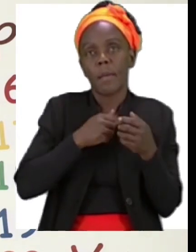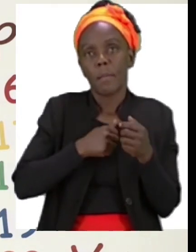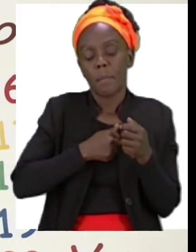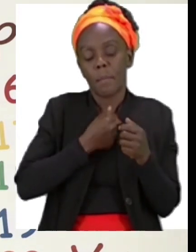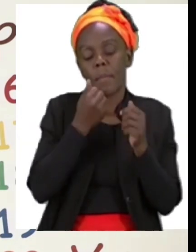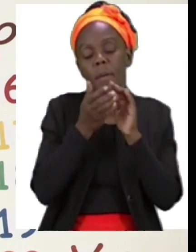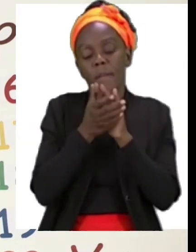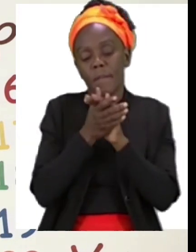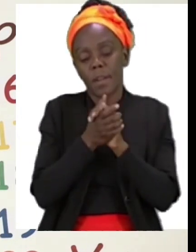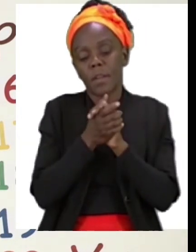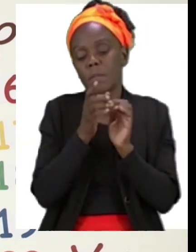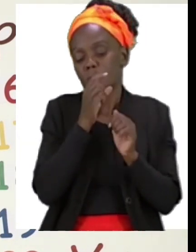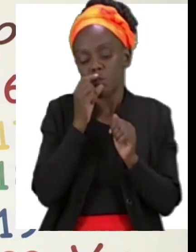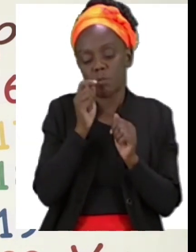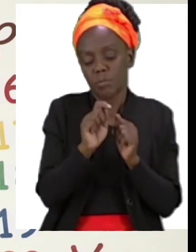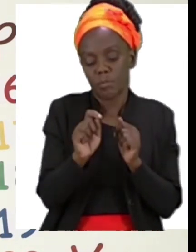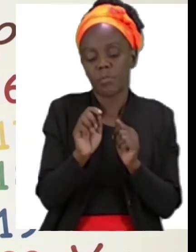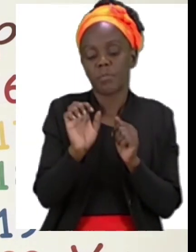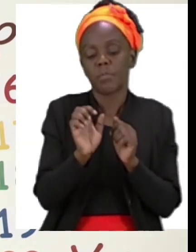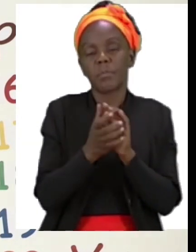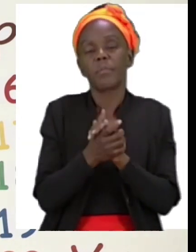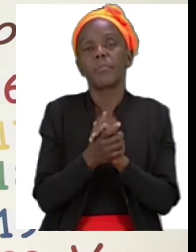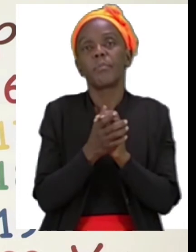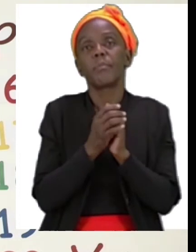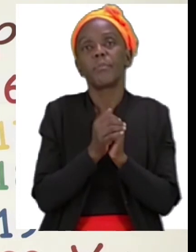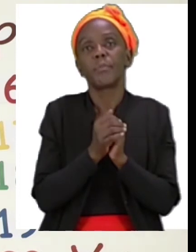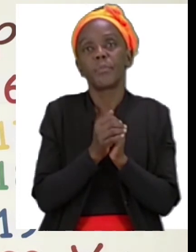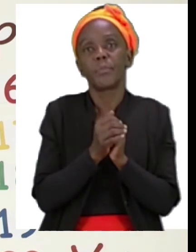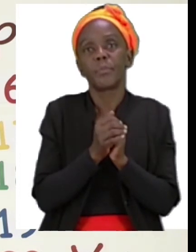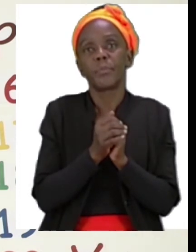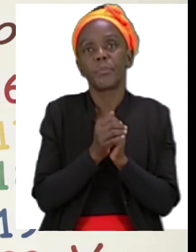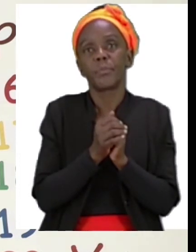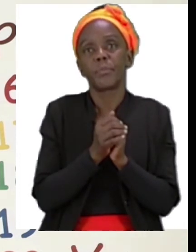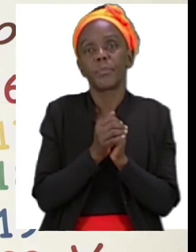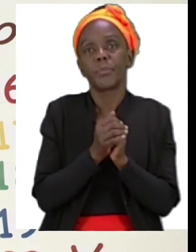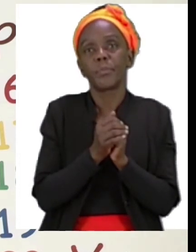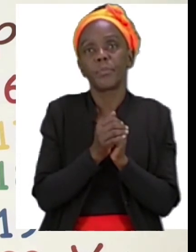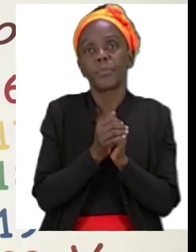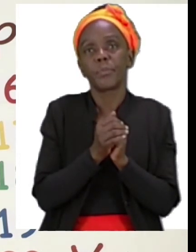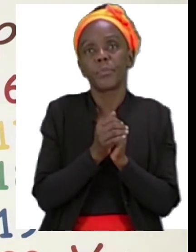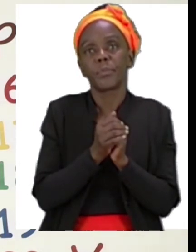So I'm writing my friend's name as the last part of this sentence.